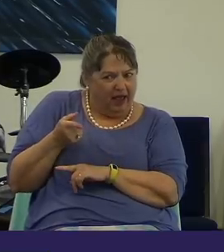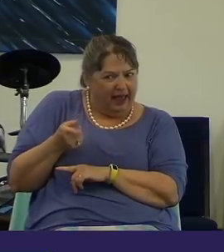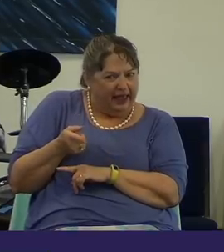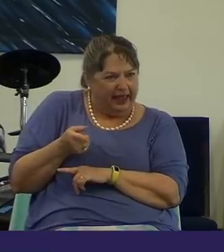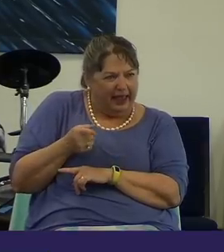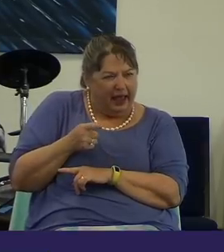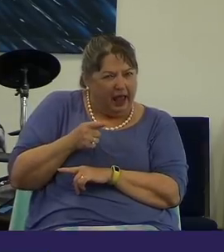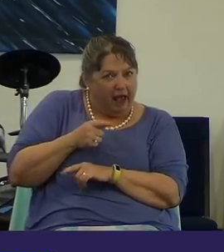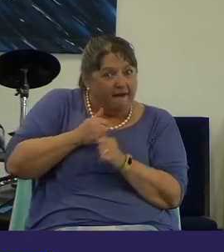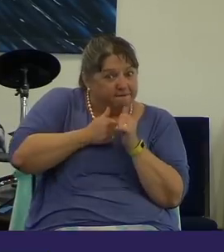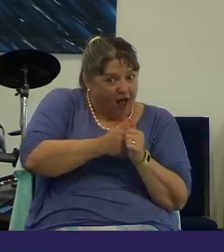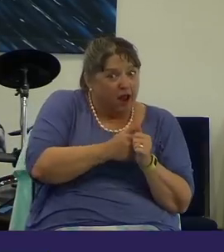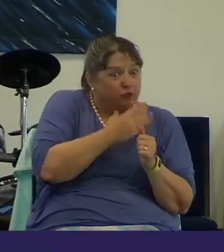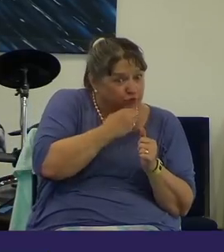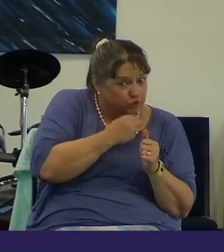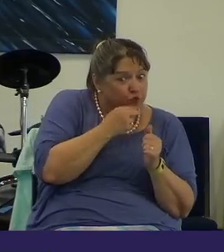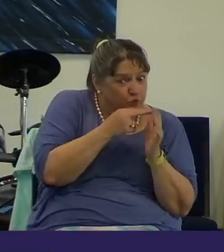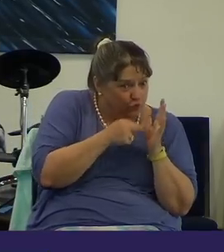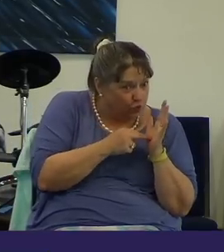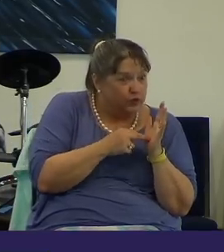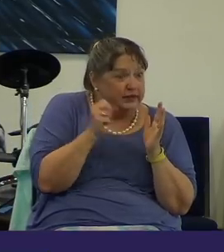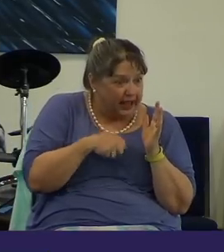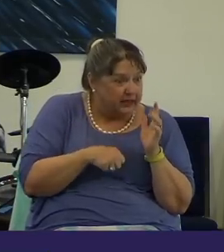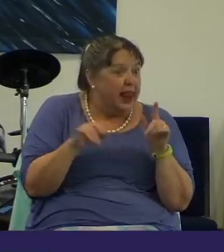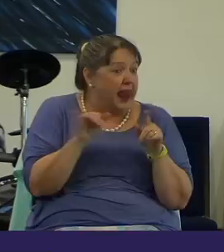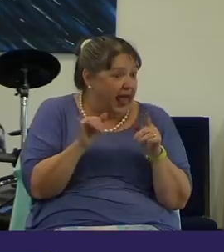of Jesus.